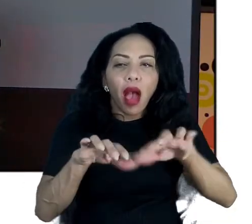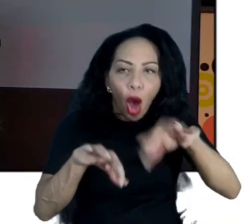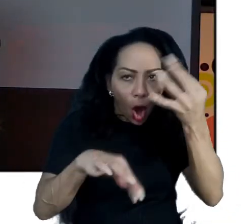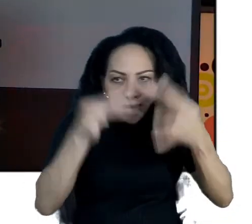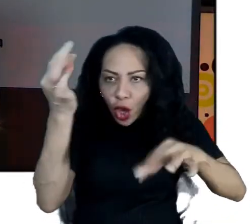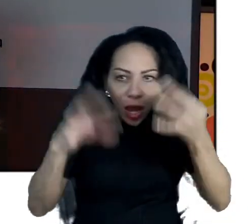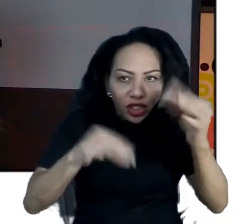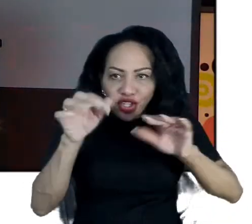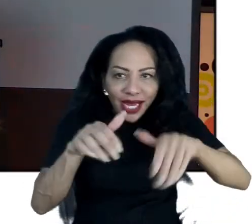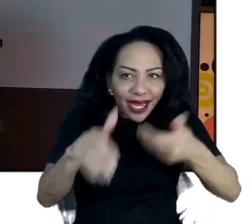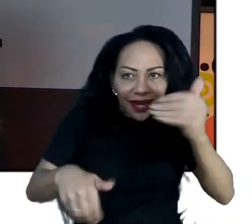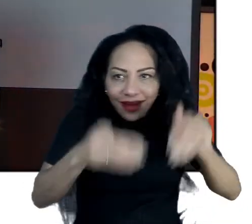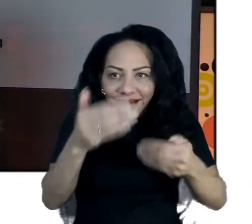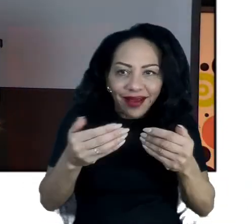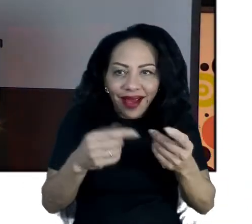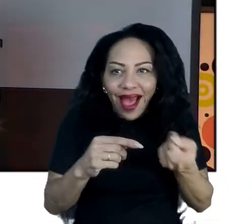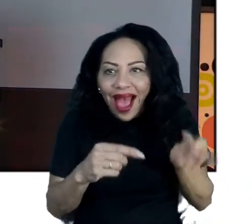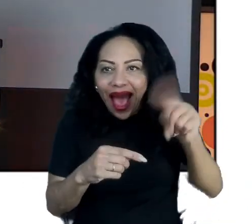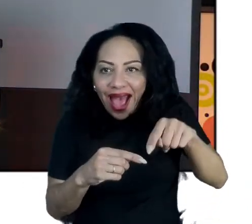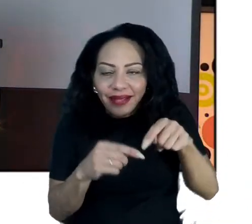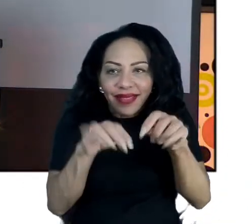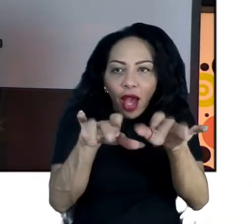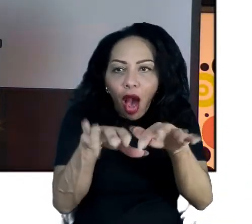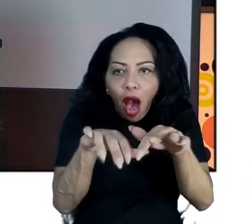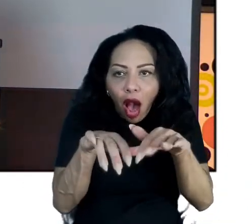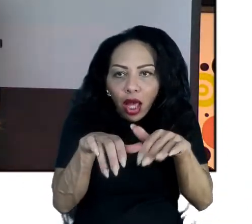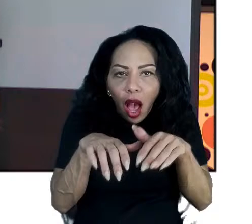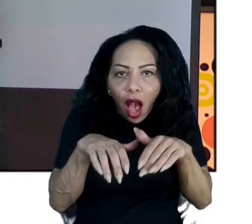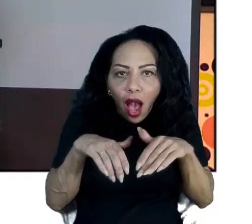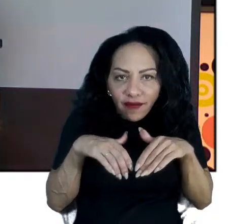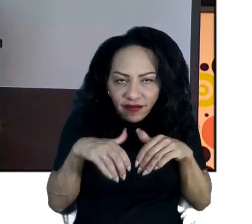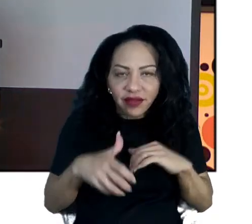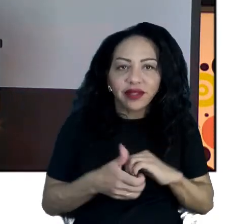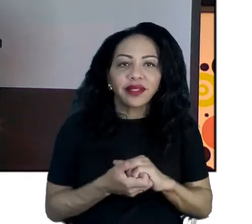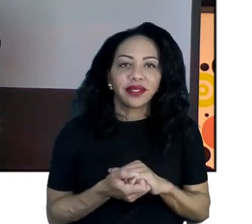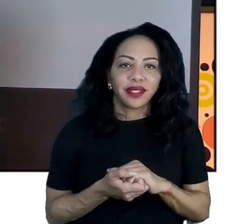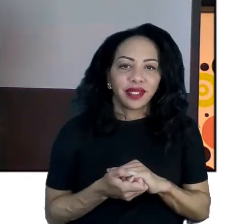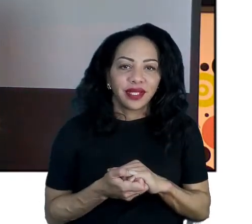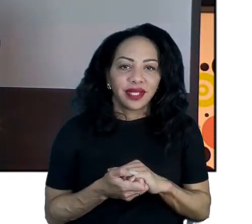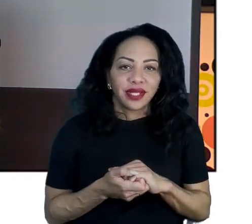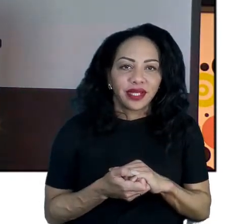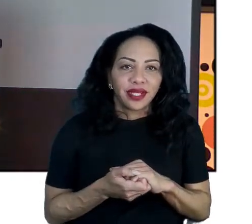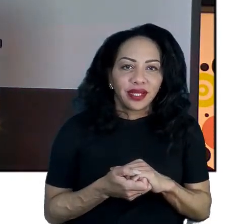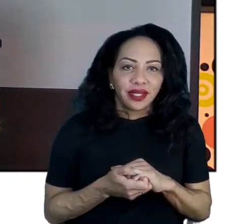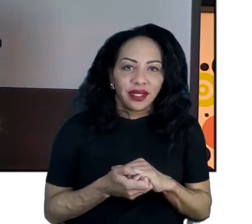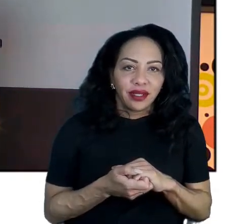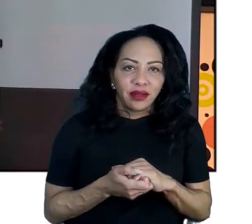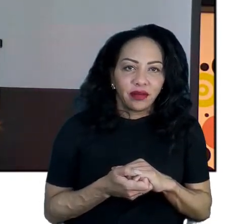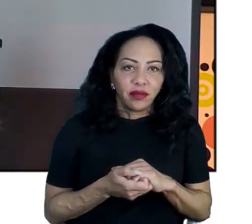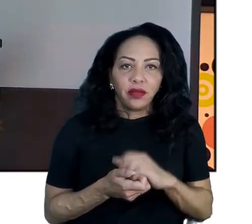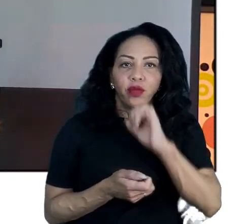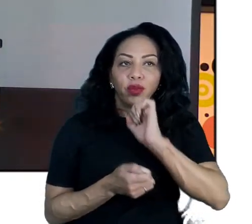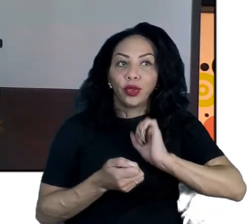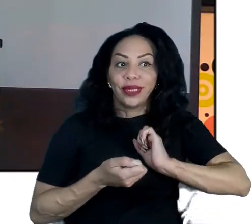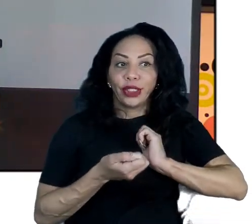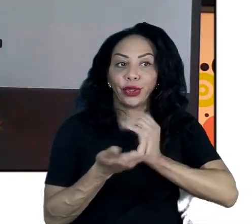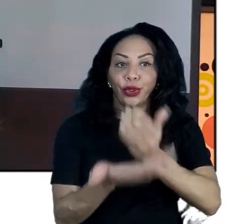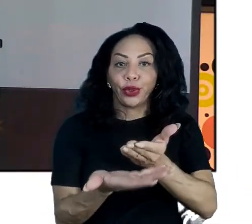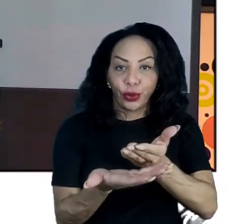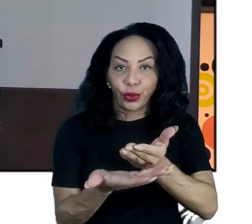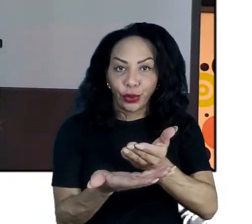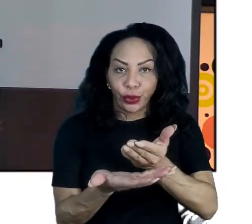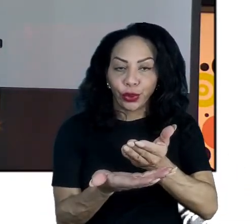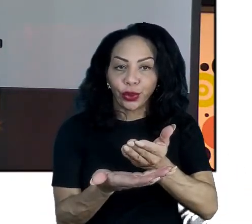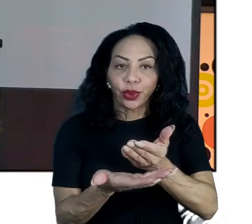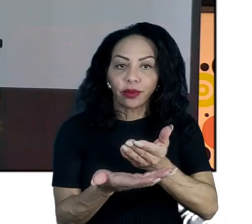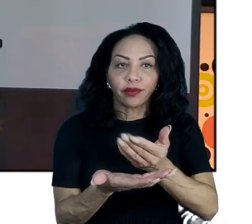and what I'm planning on doing is introducing a practice that I've developed,